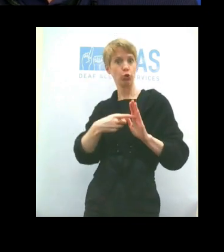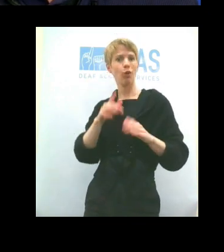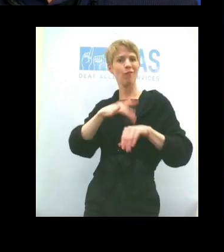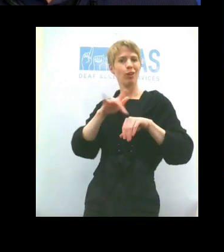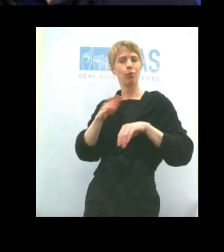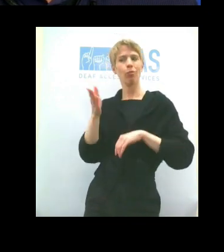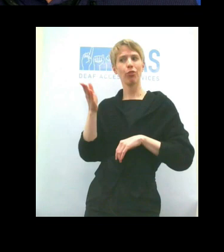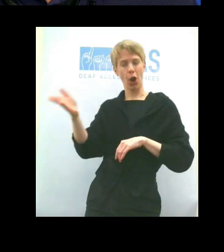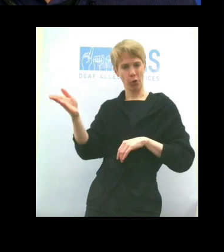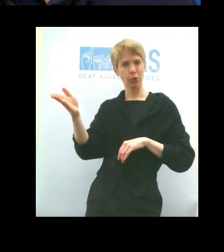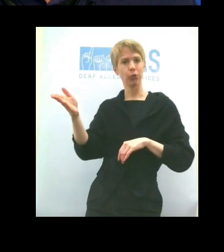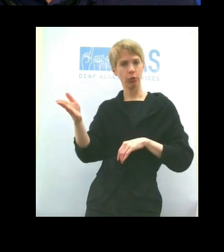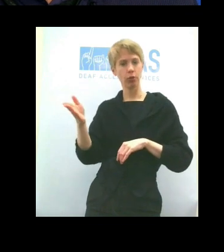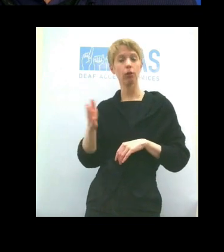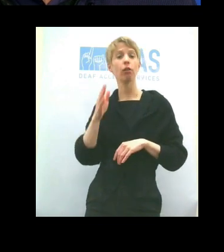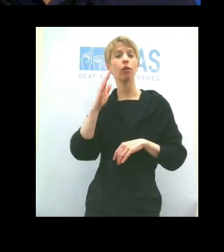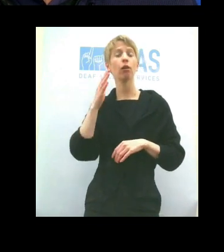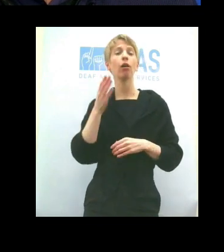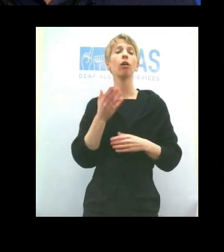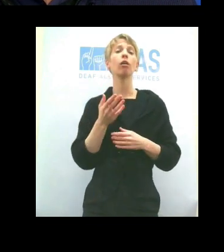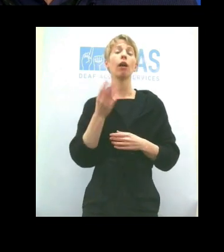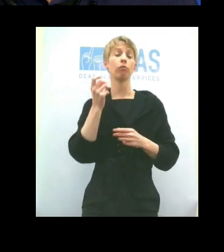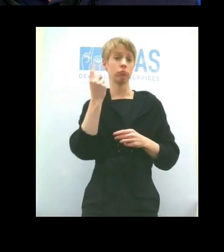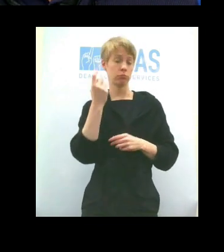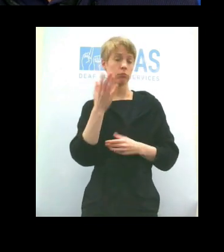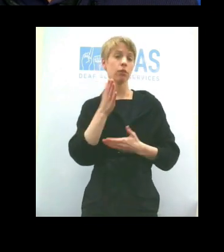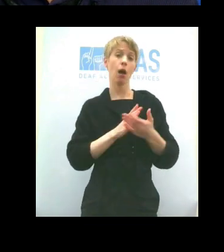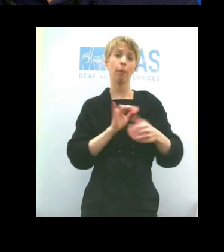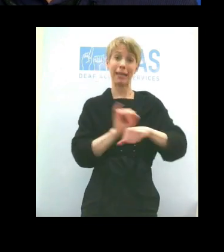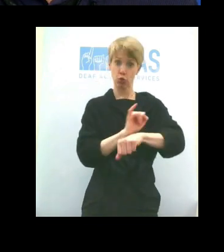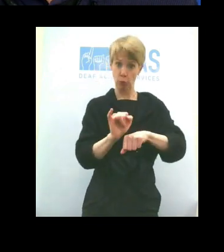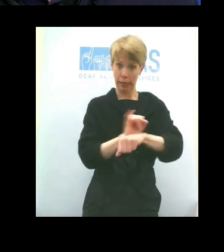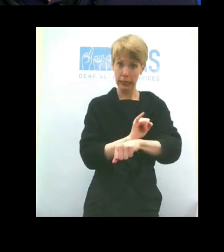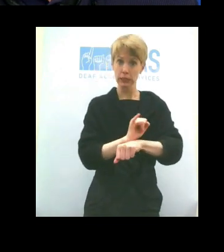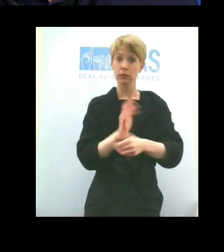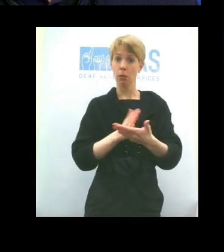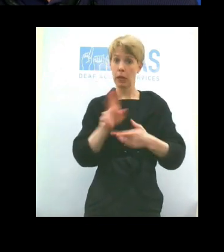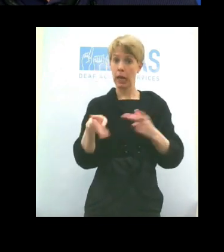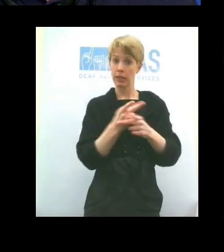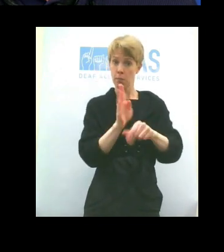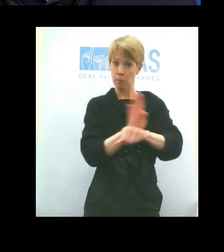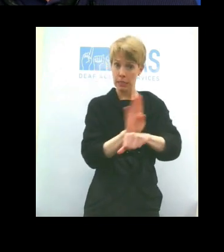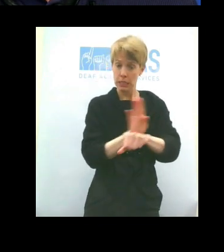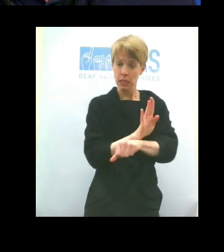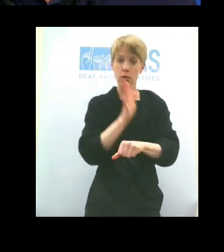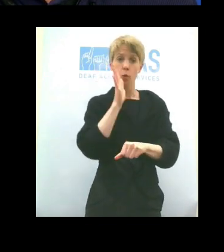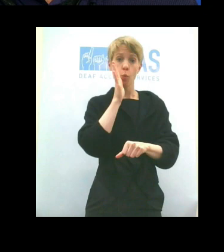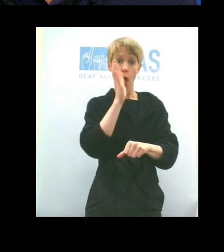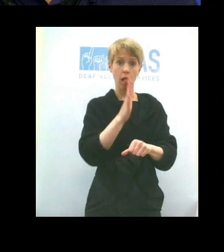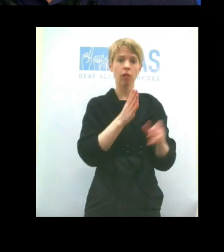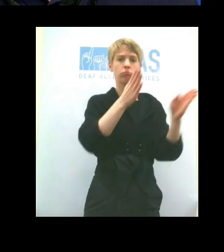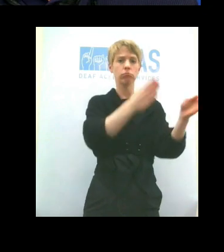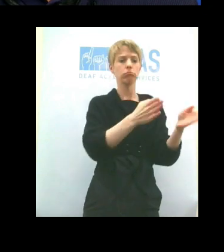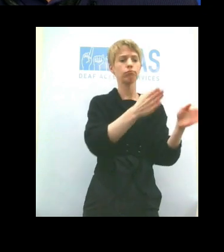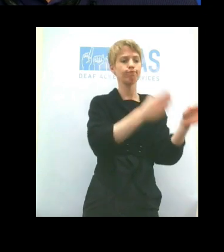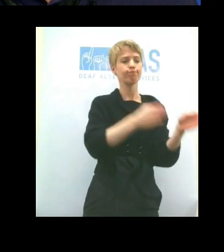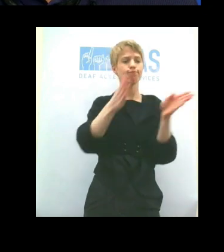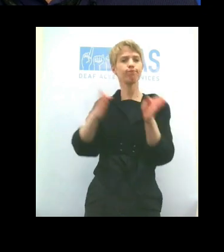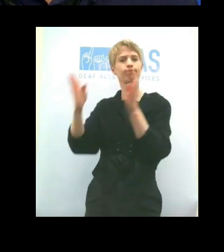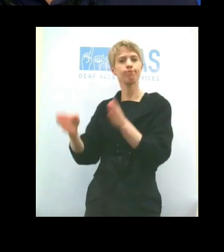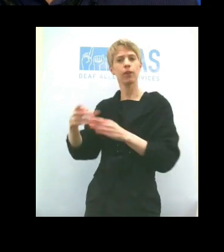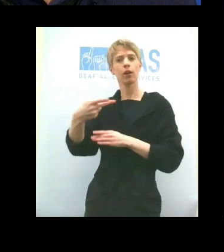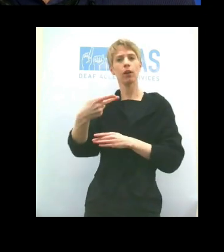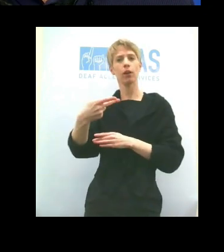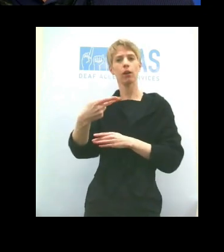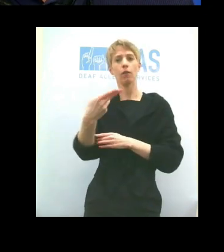will be reopening by phase, so if you work in a particular industry, you can then see what is necessary when you can open and what you